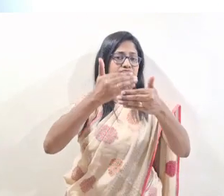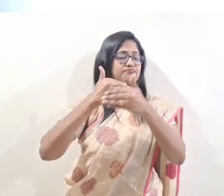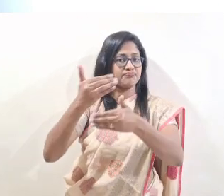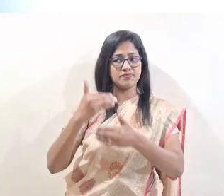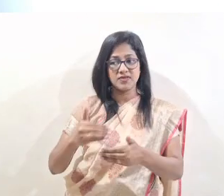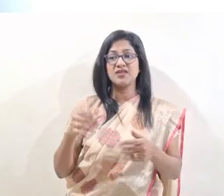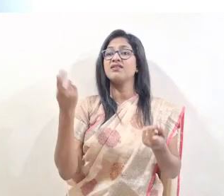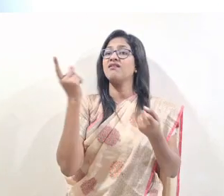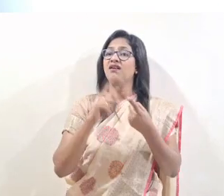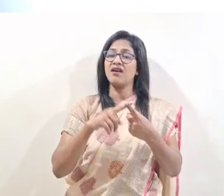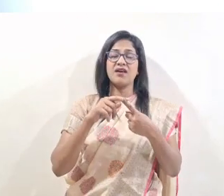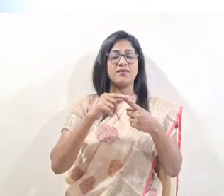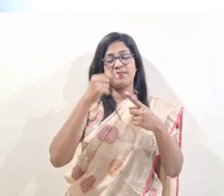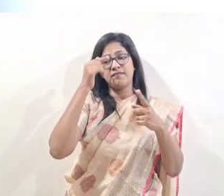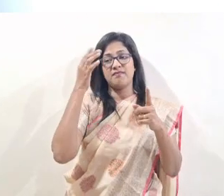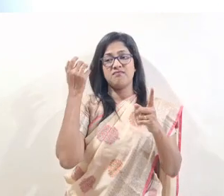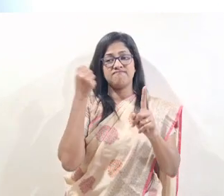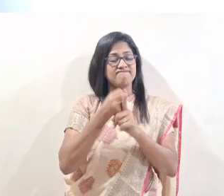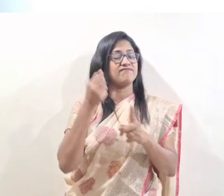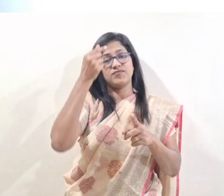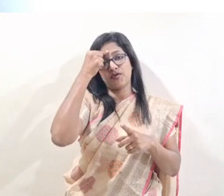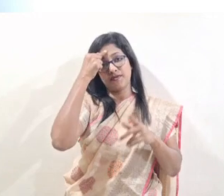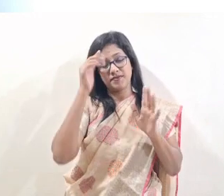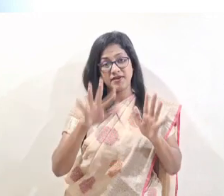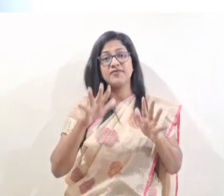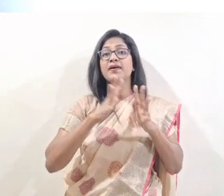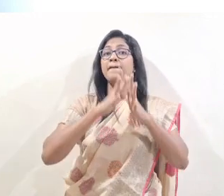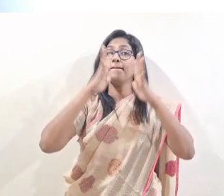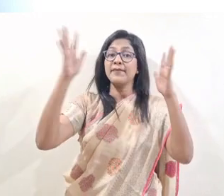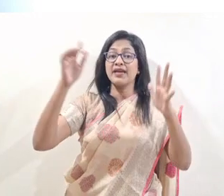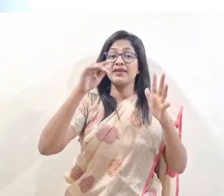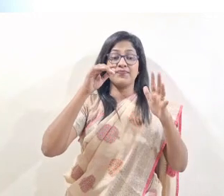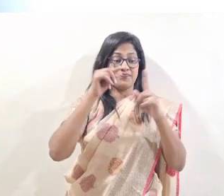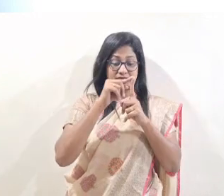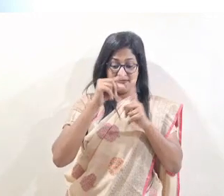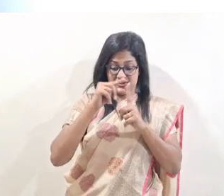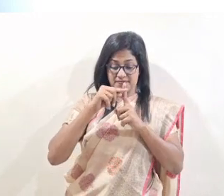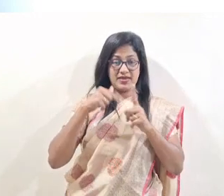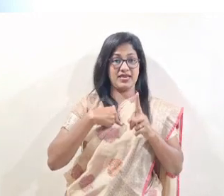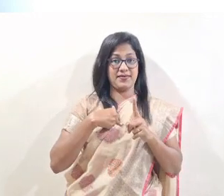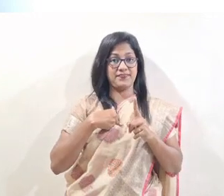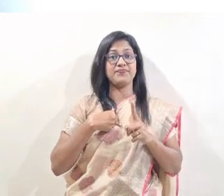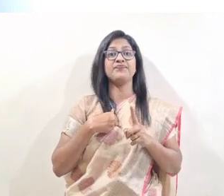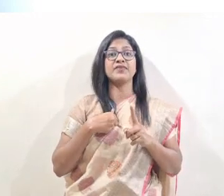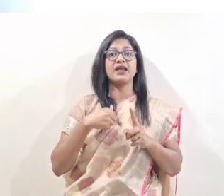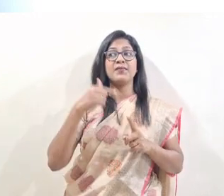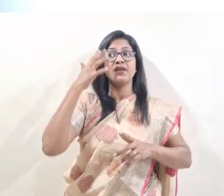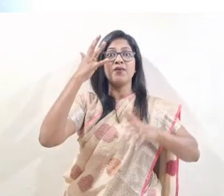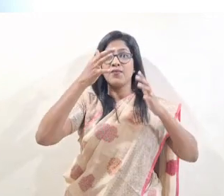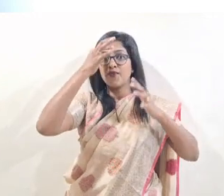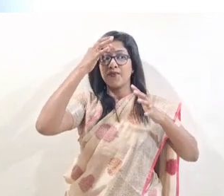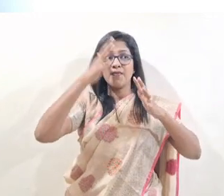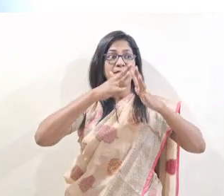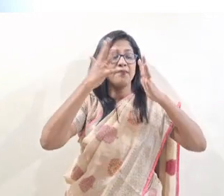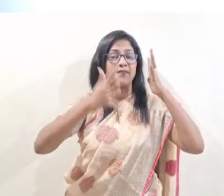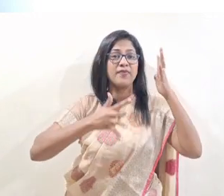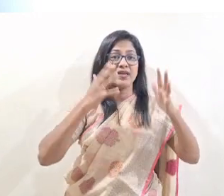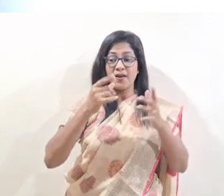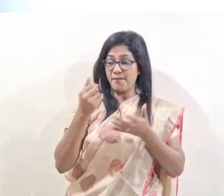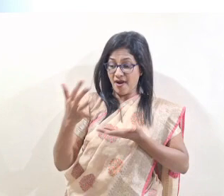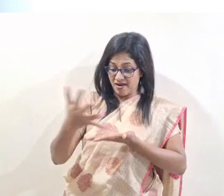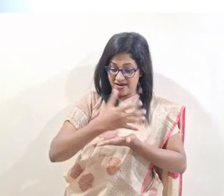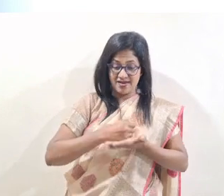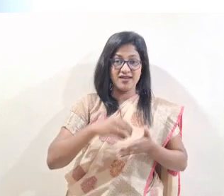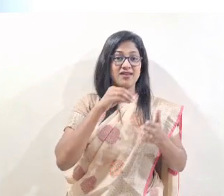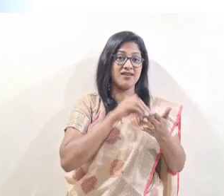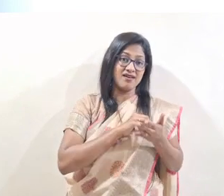affected very badly. And the biggest thing as a PPP, which was a great concern to us, was fare box